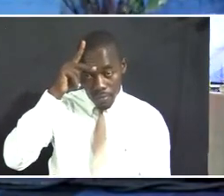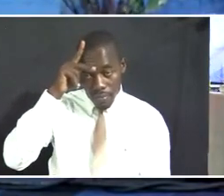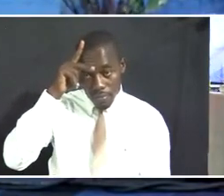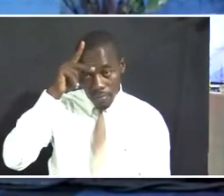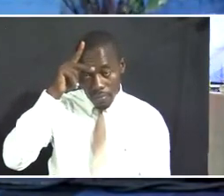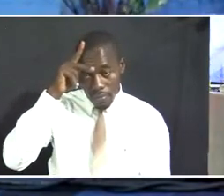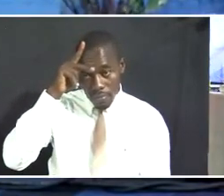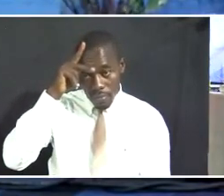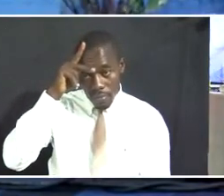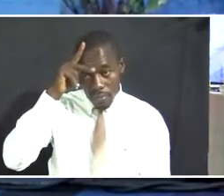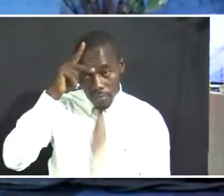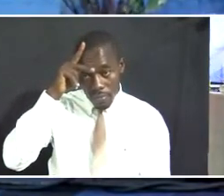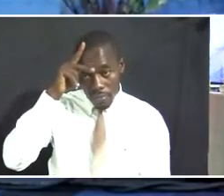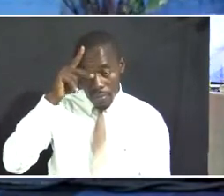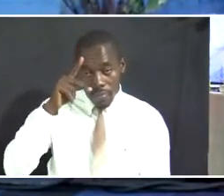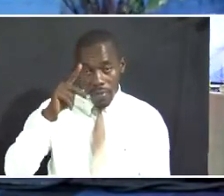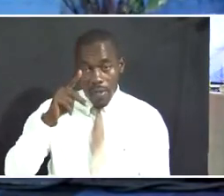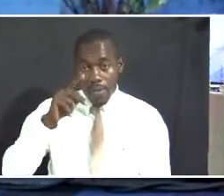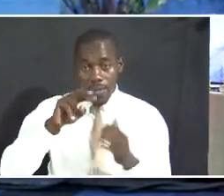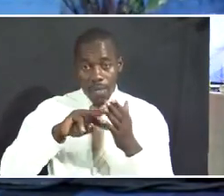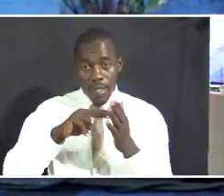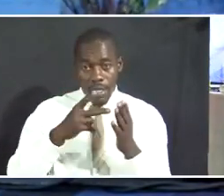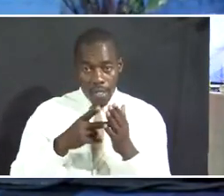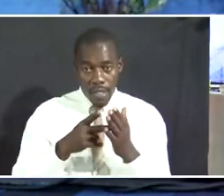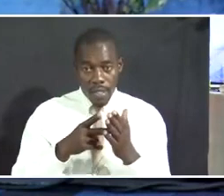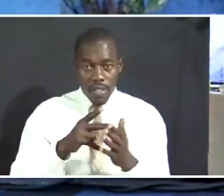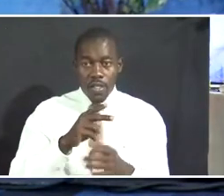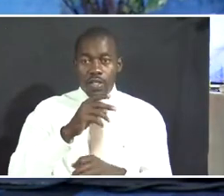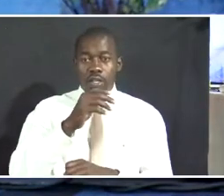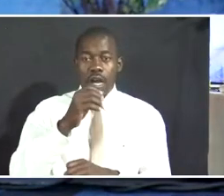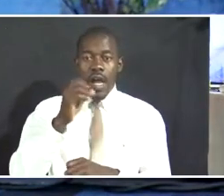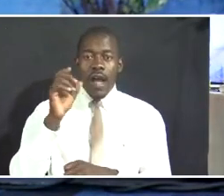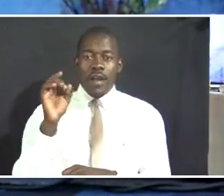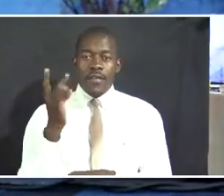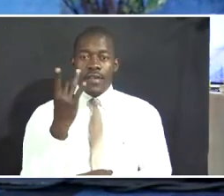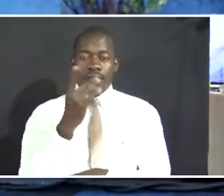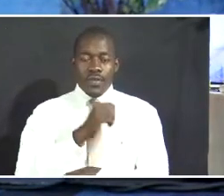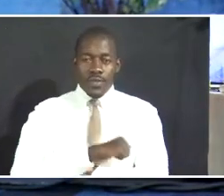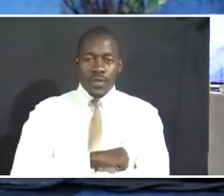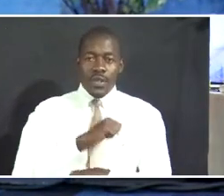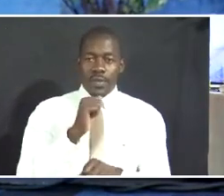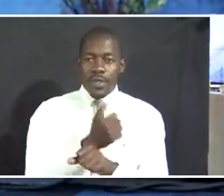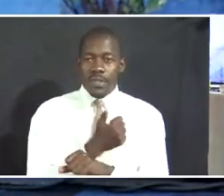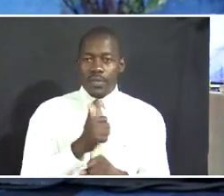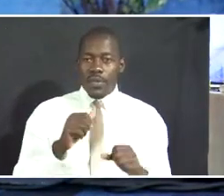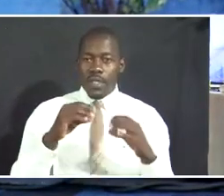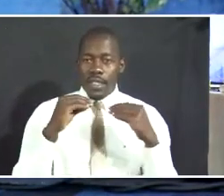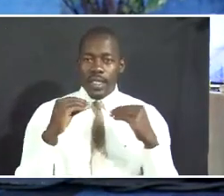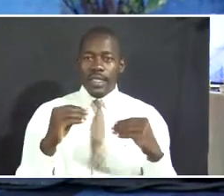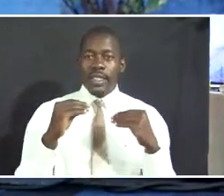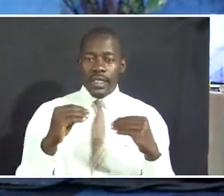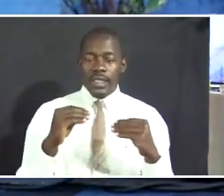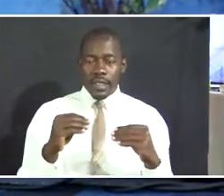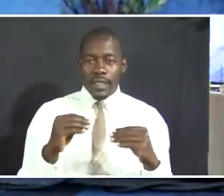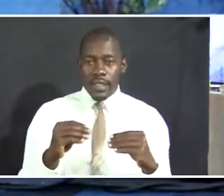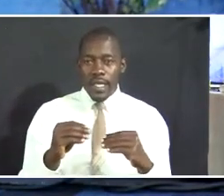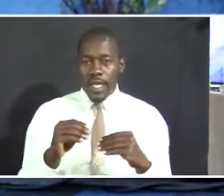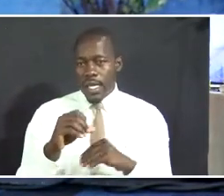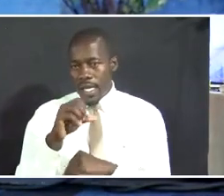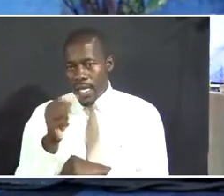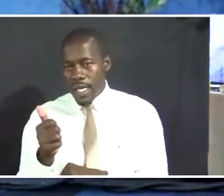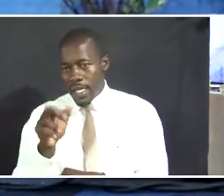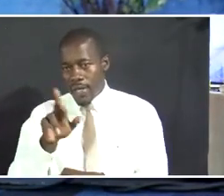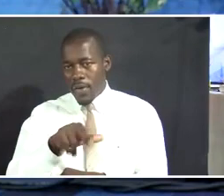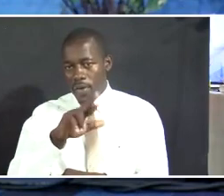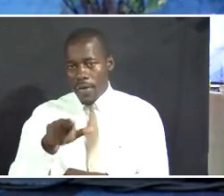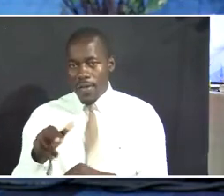Bible. Therefore, in our schools, we cannot teach anything that is contrary to what is in